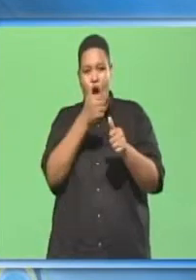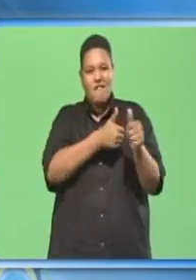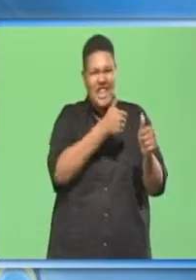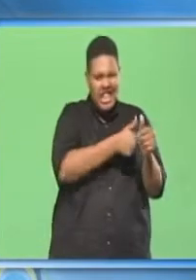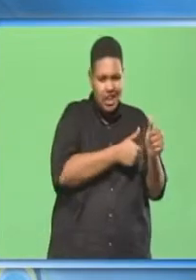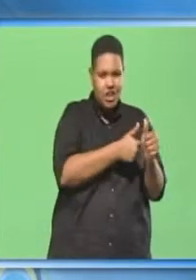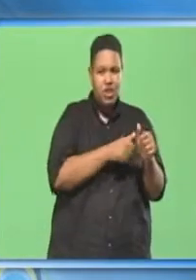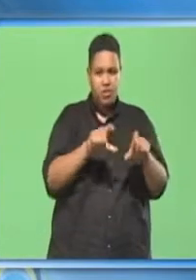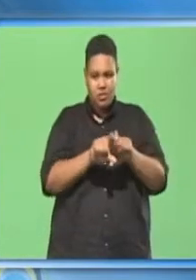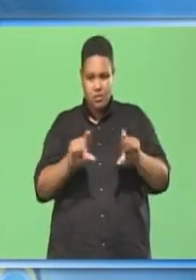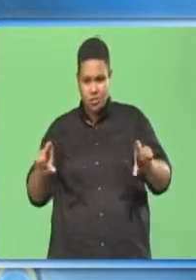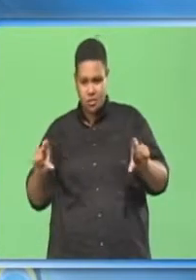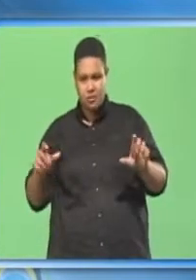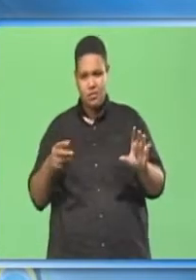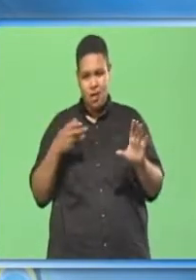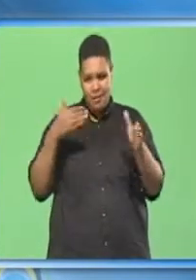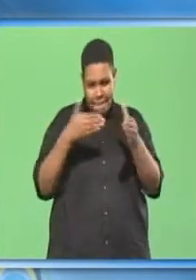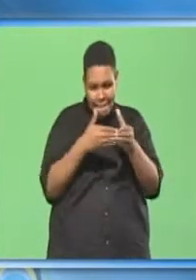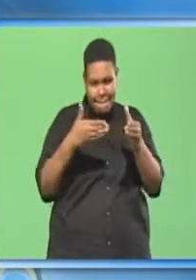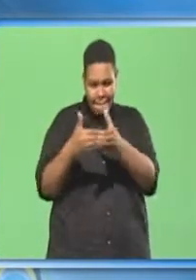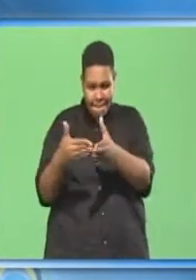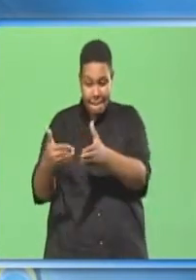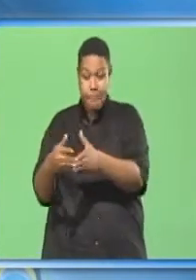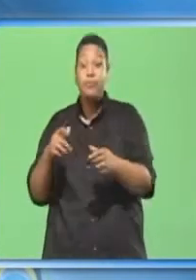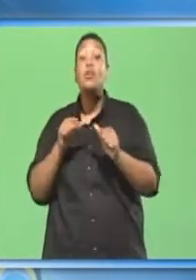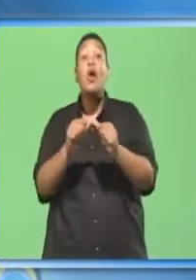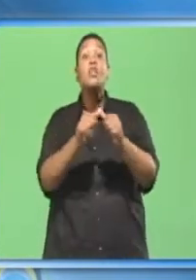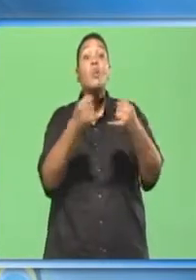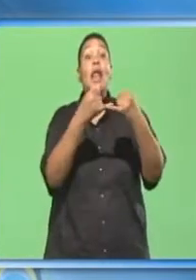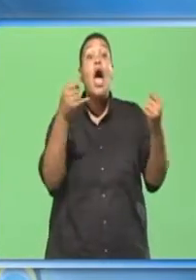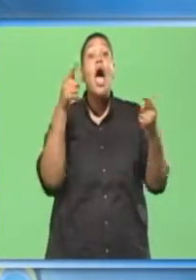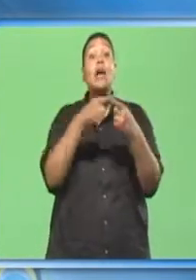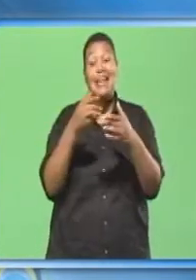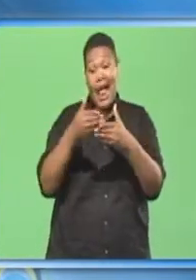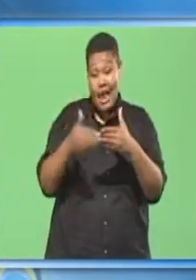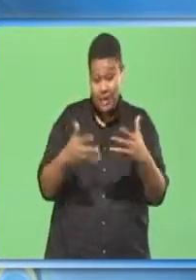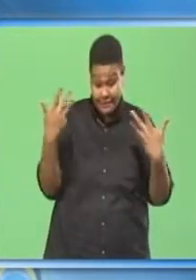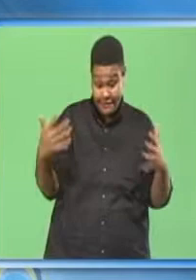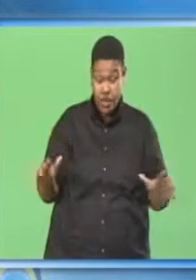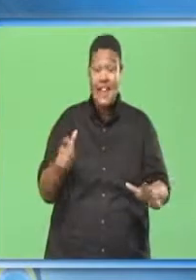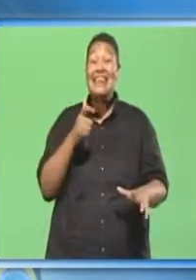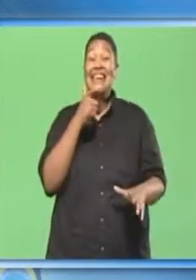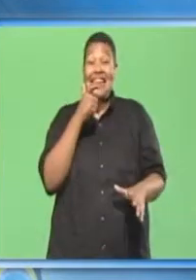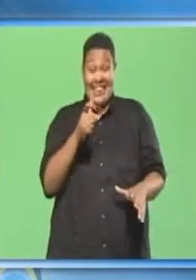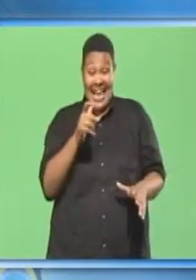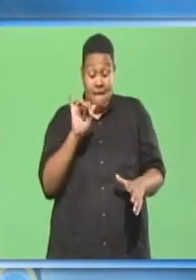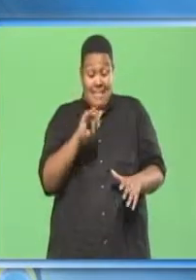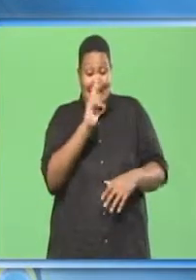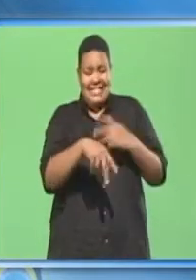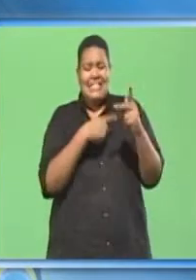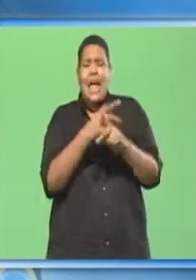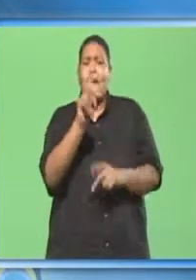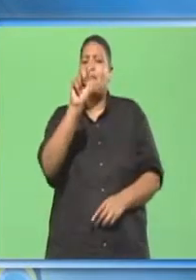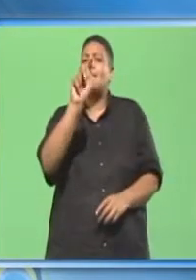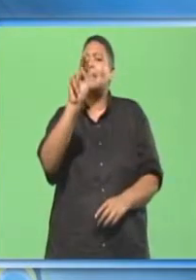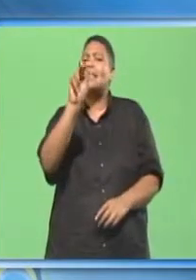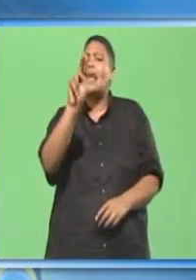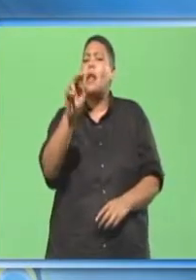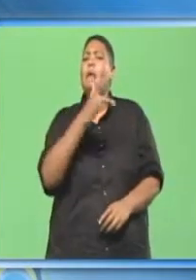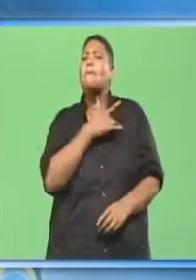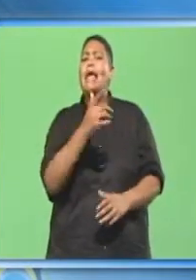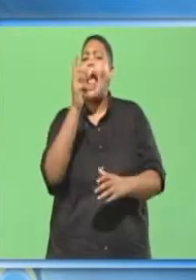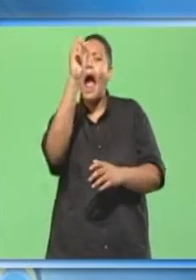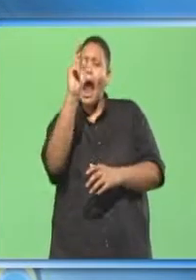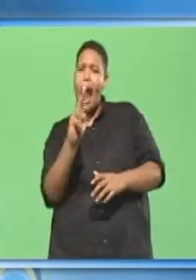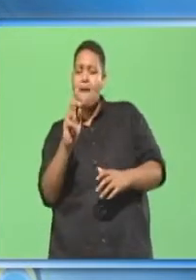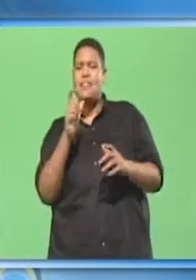rail. Continue these lines onto the edges. The thickness of this type of tenon are usually half the thickness